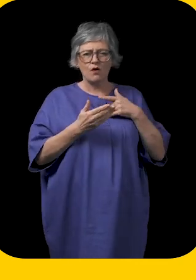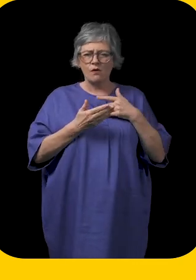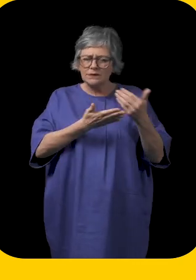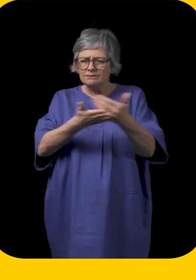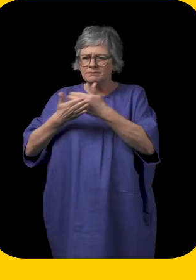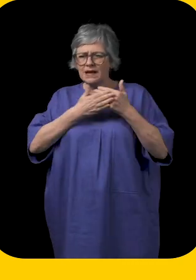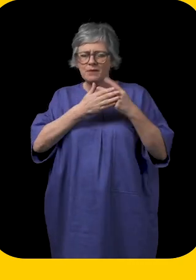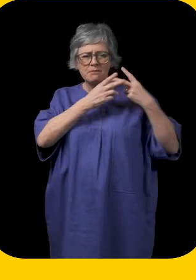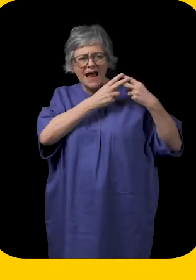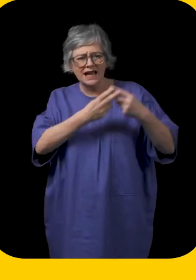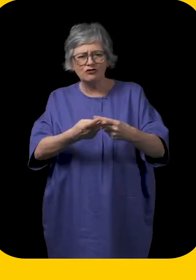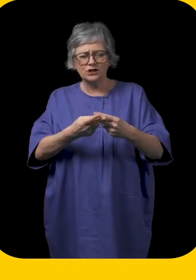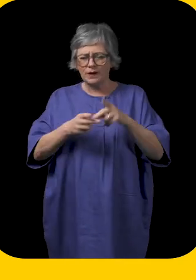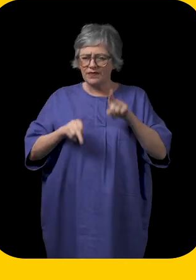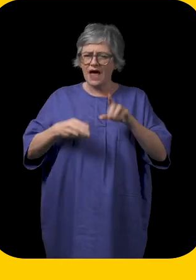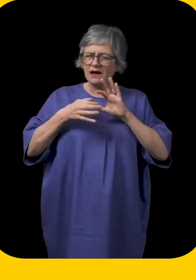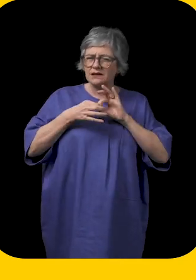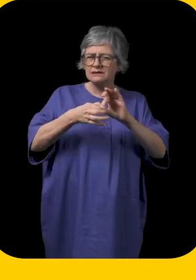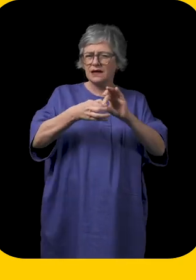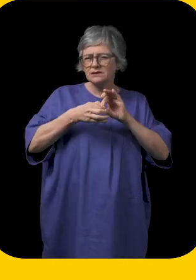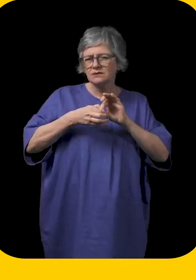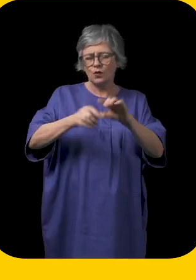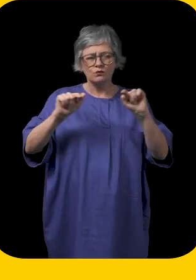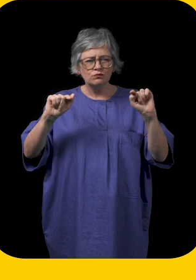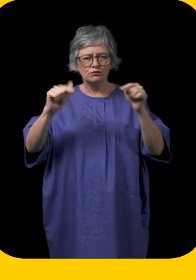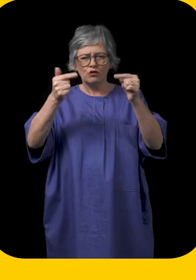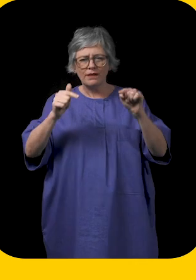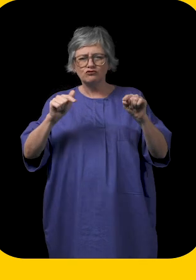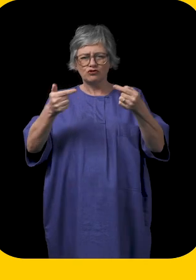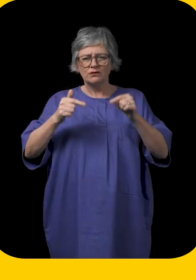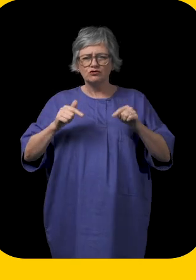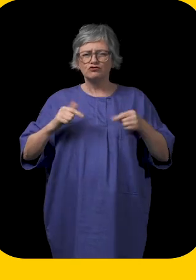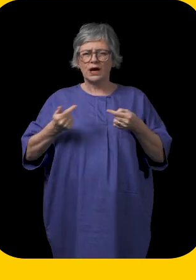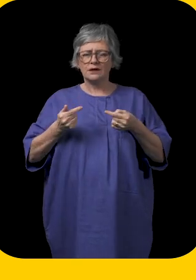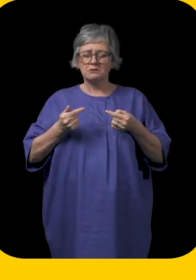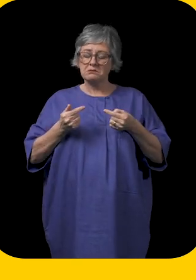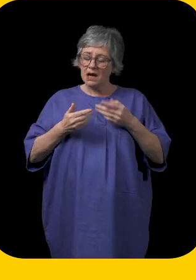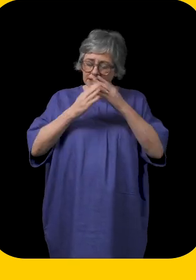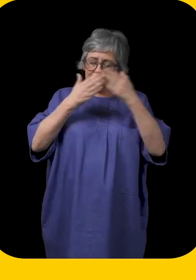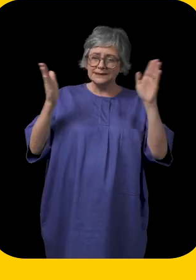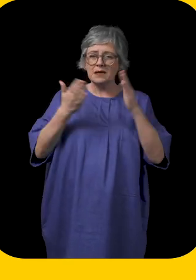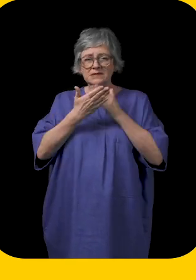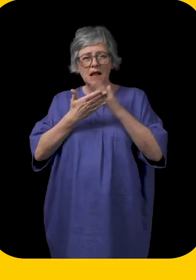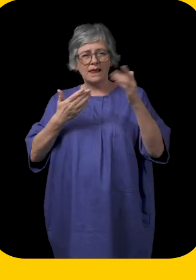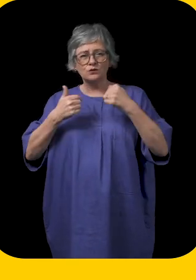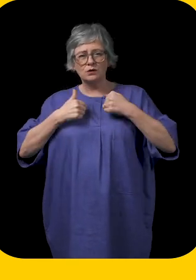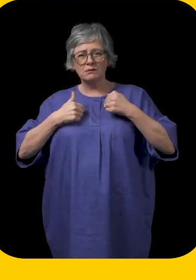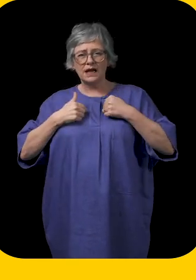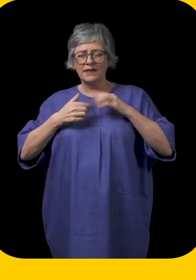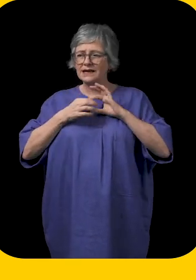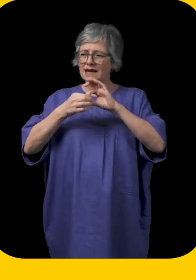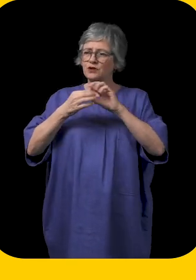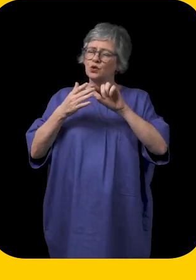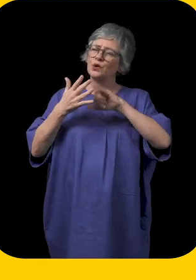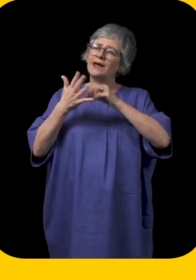heritage in a world where that connection was constantly challenged. For for it seems clear to me that many of the connections to